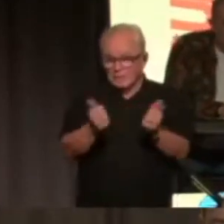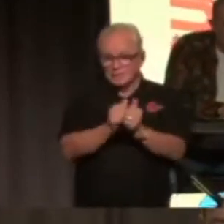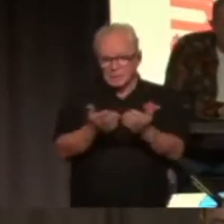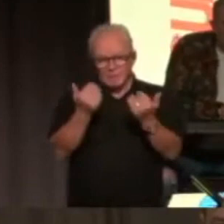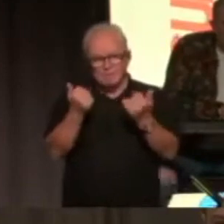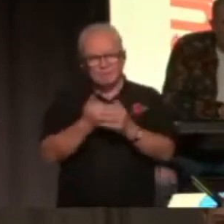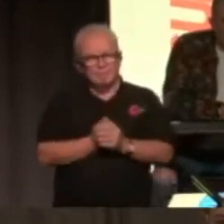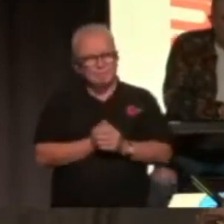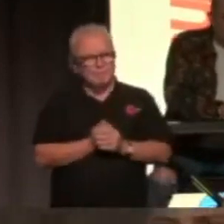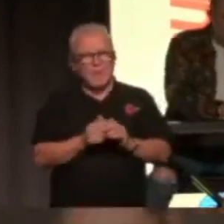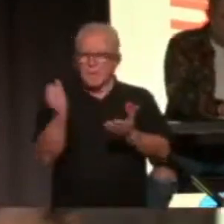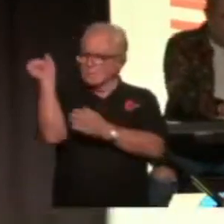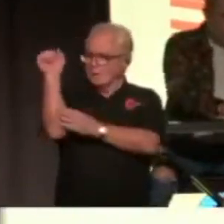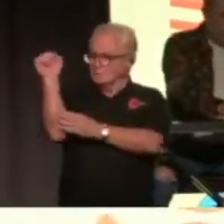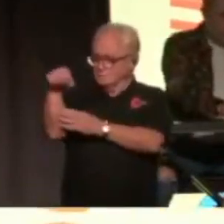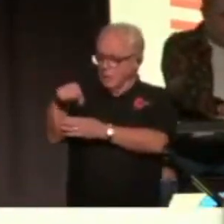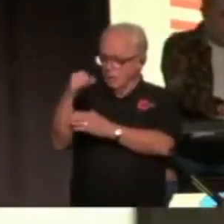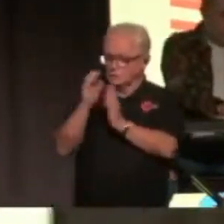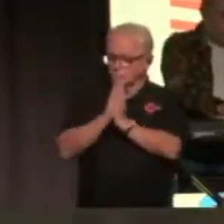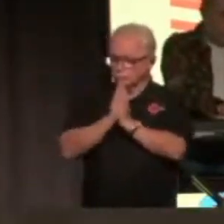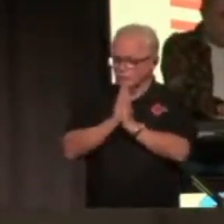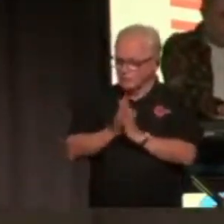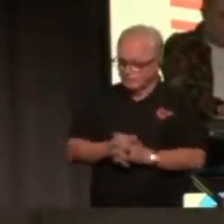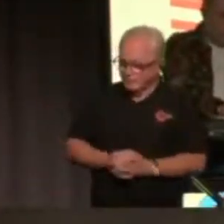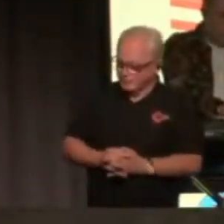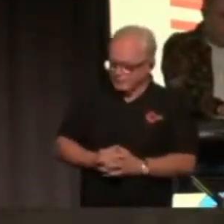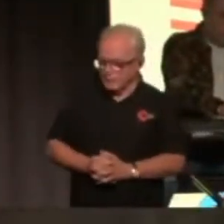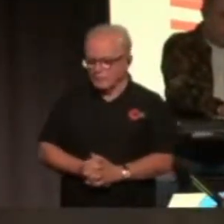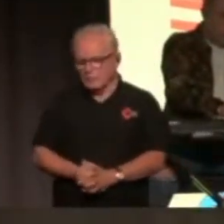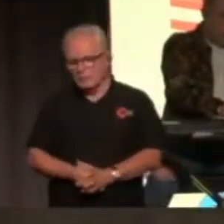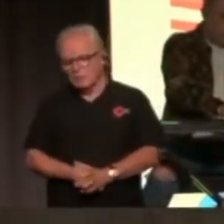Amen? Come on. Let's bow our heads. Let's bow our heads.